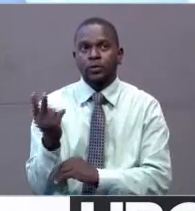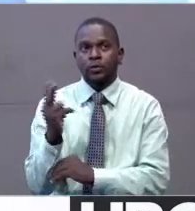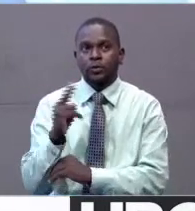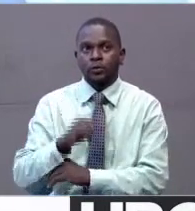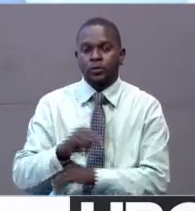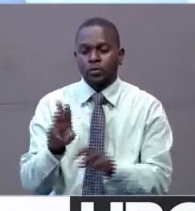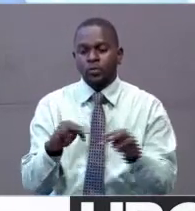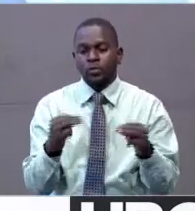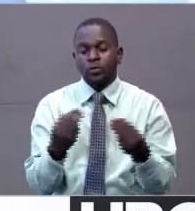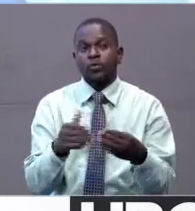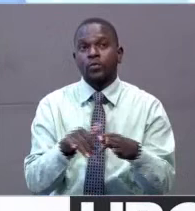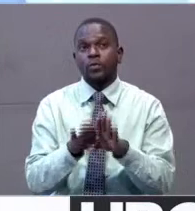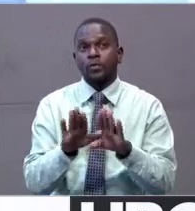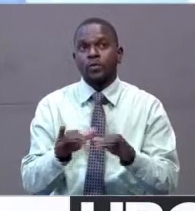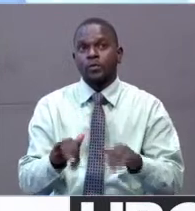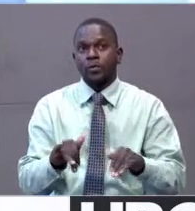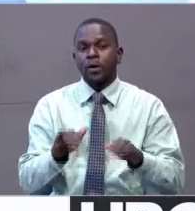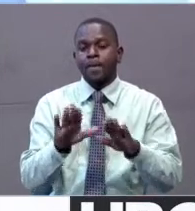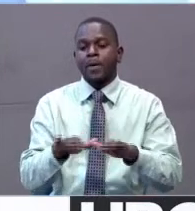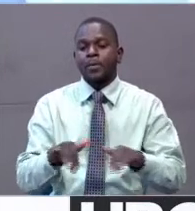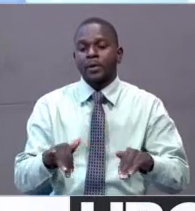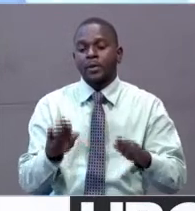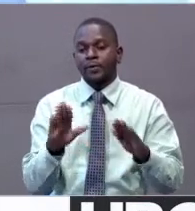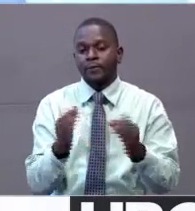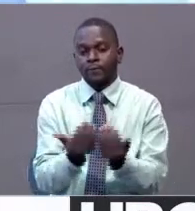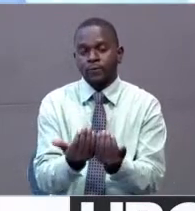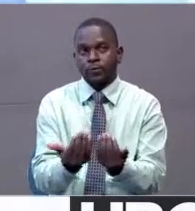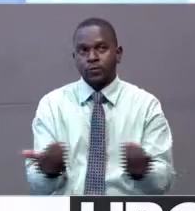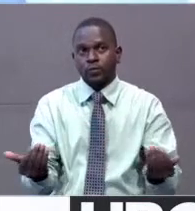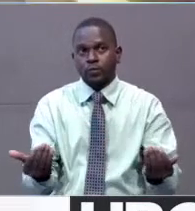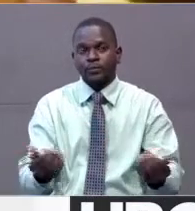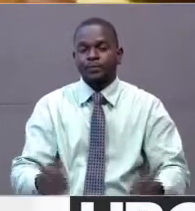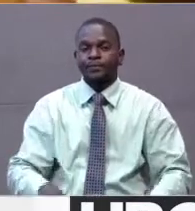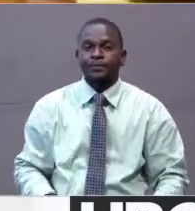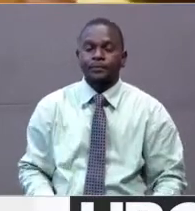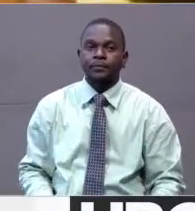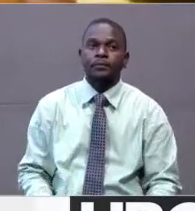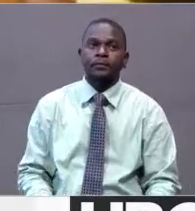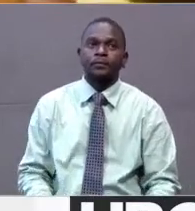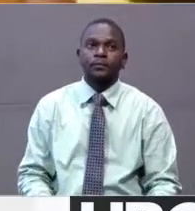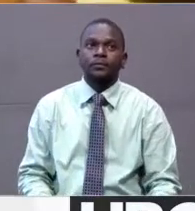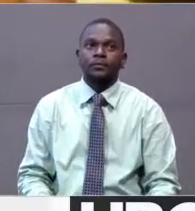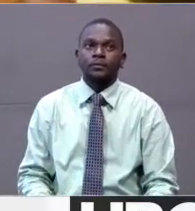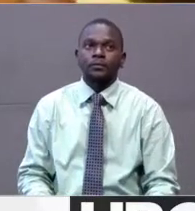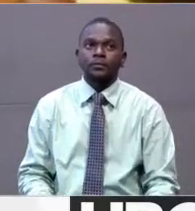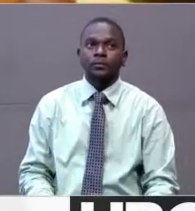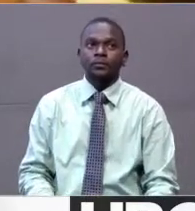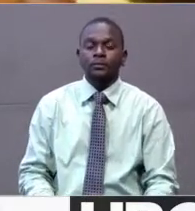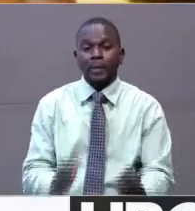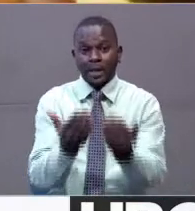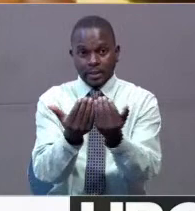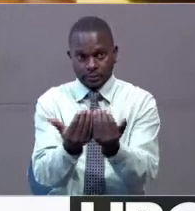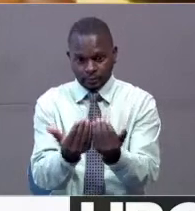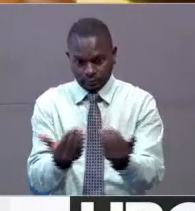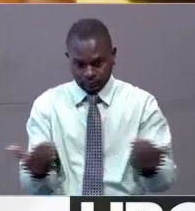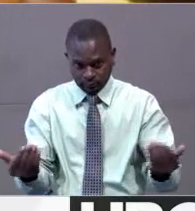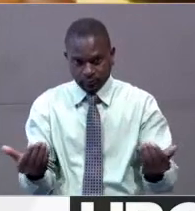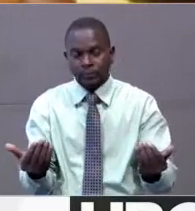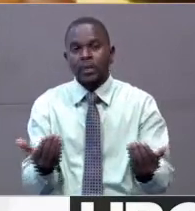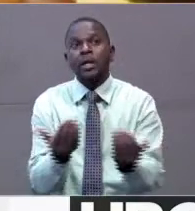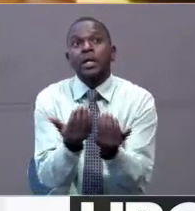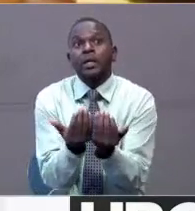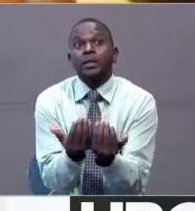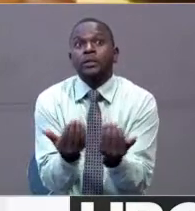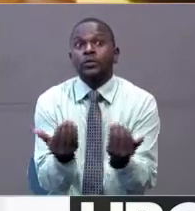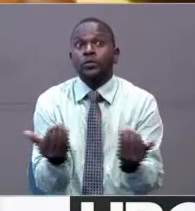of Parliament sitting on the Parliamentary Forum for Children. These are the details. So children are proud.